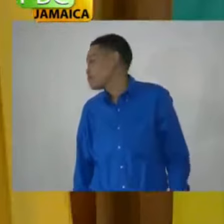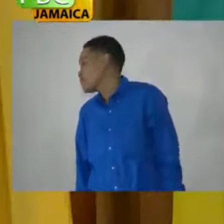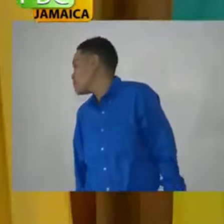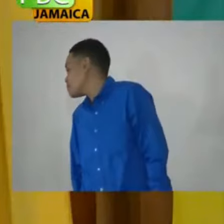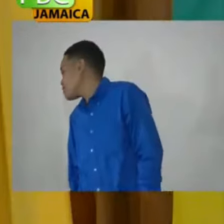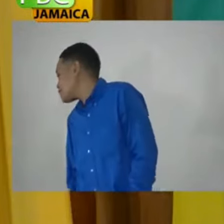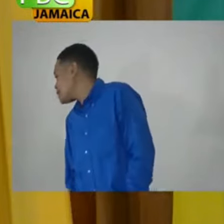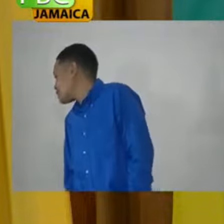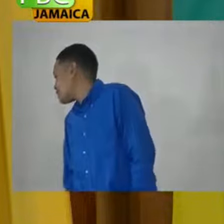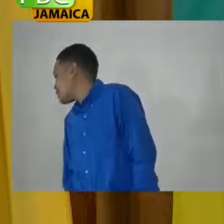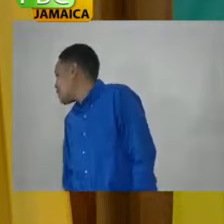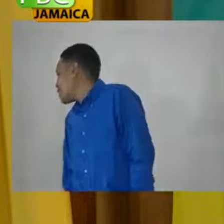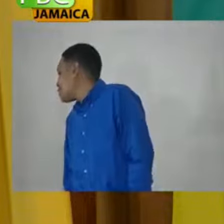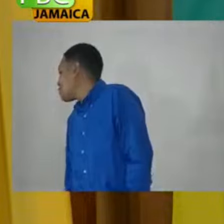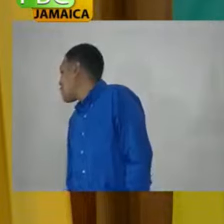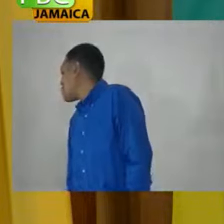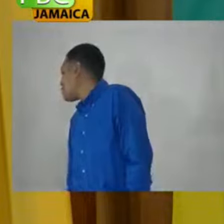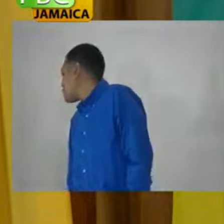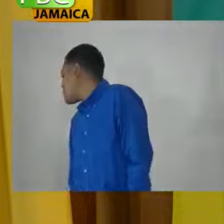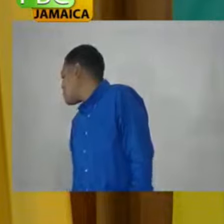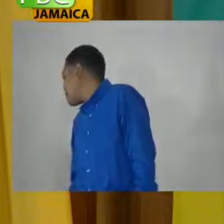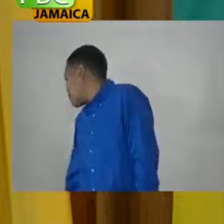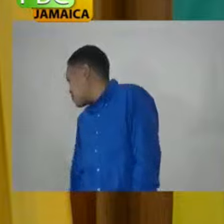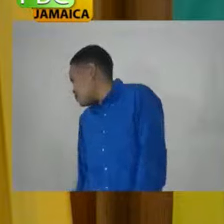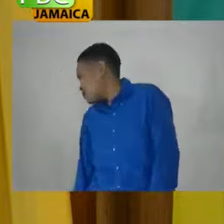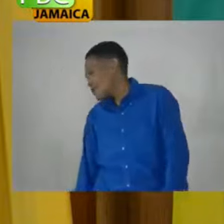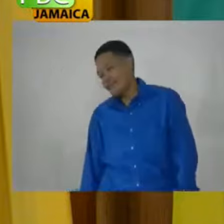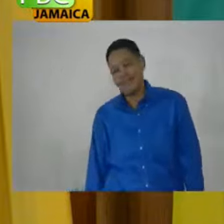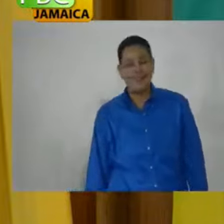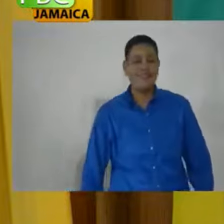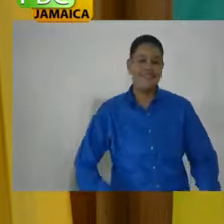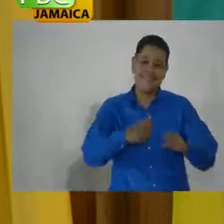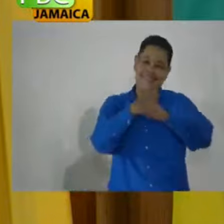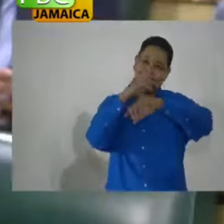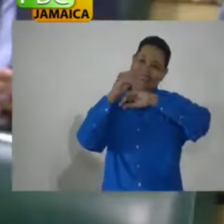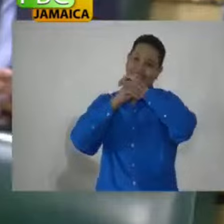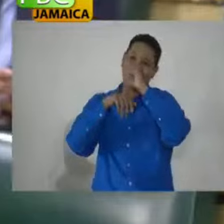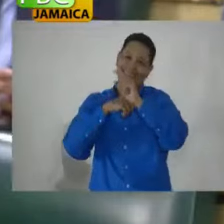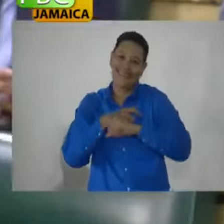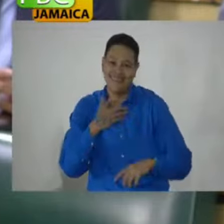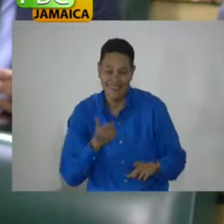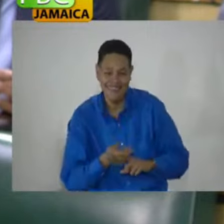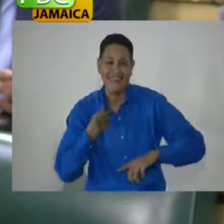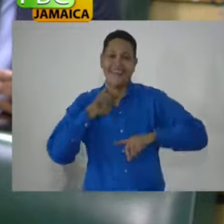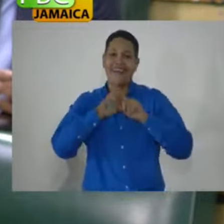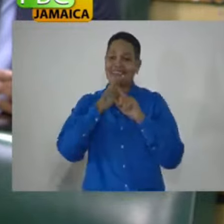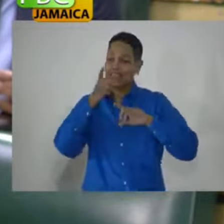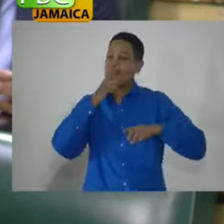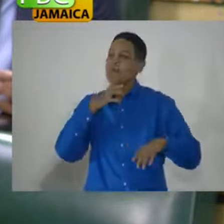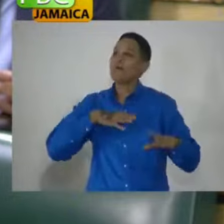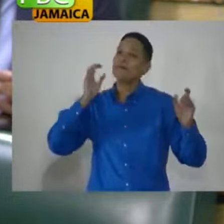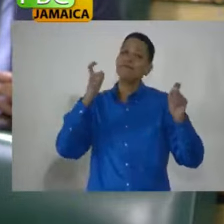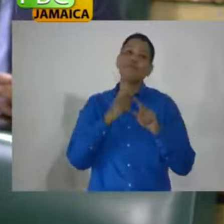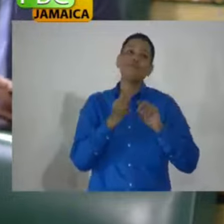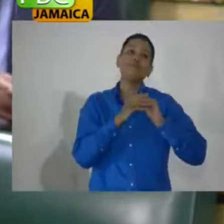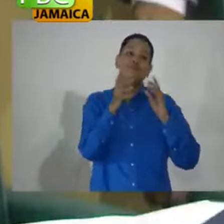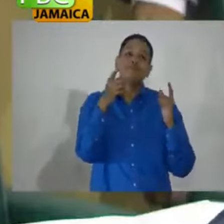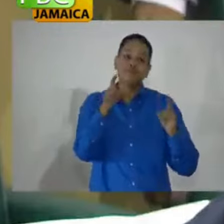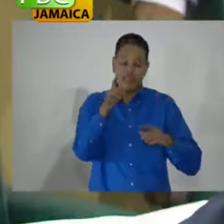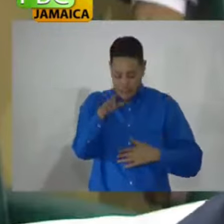Okay. But Madam Speaker, it seems I touched a corn over there.